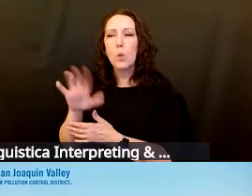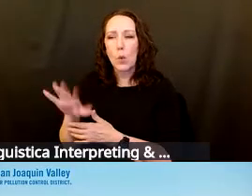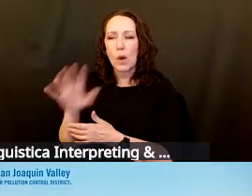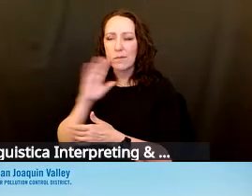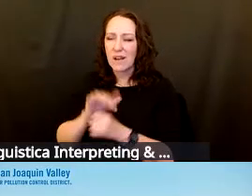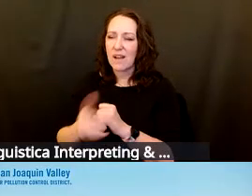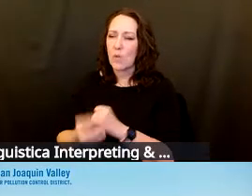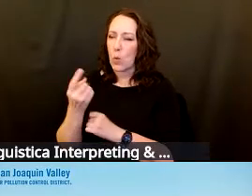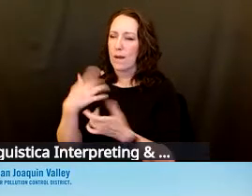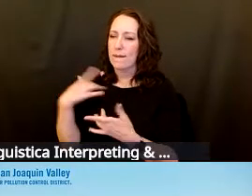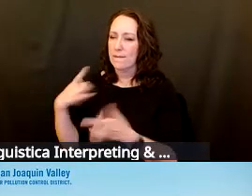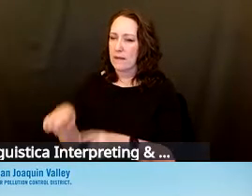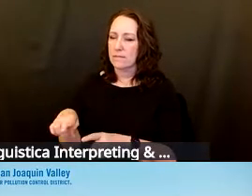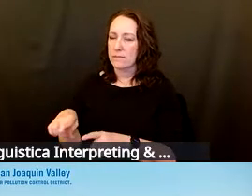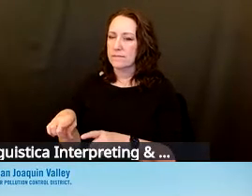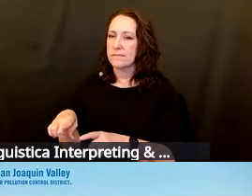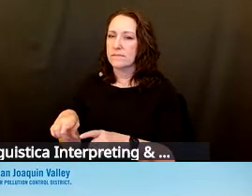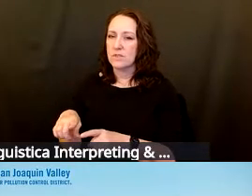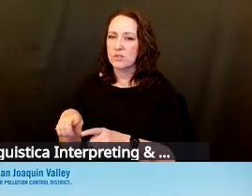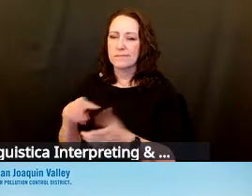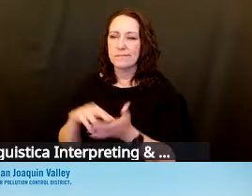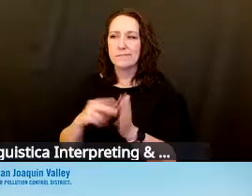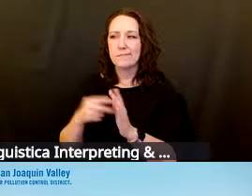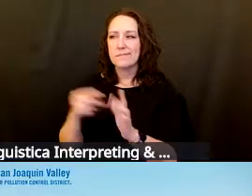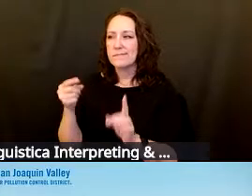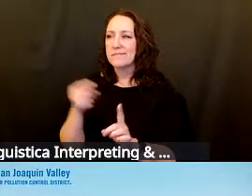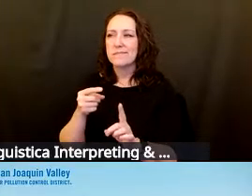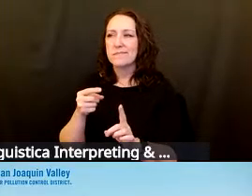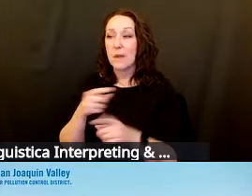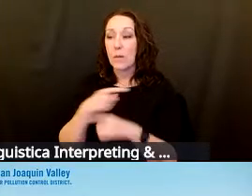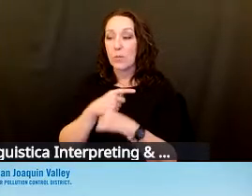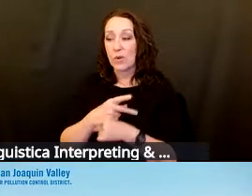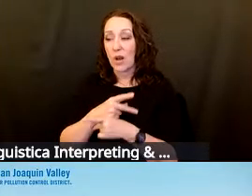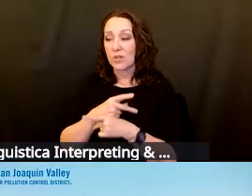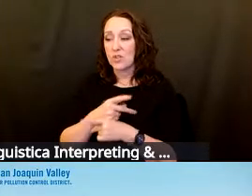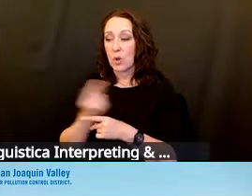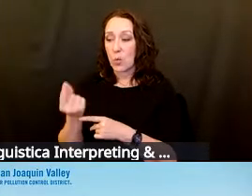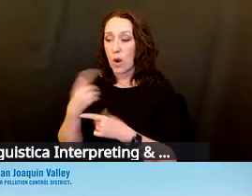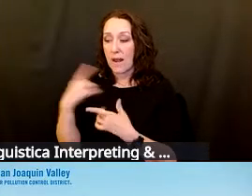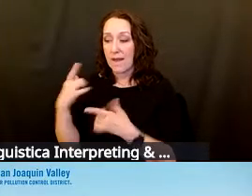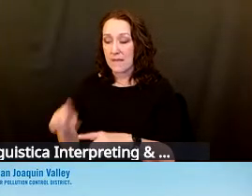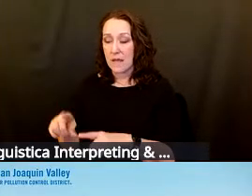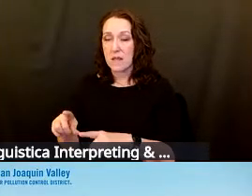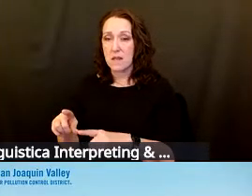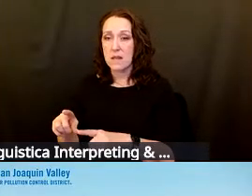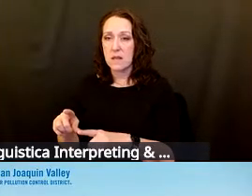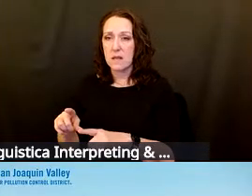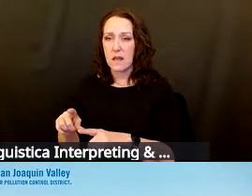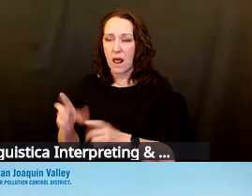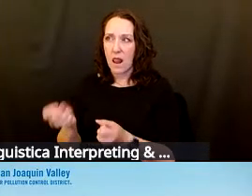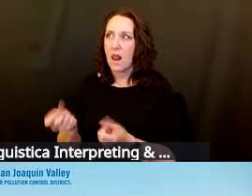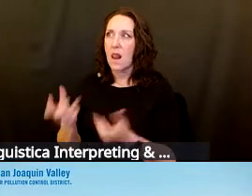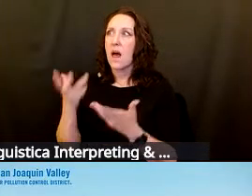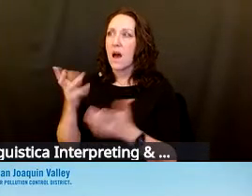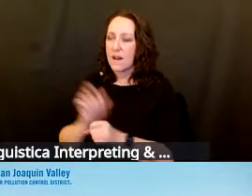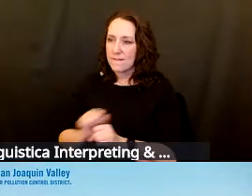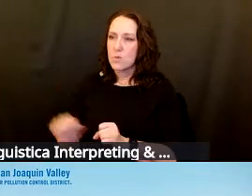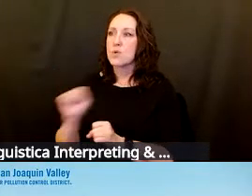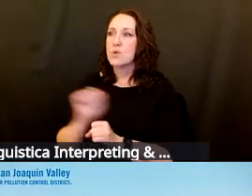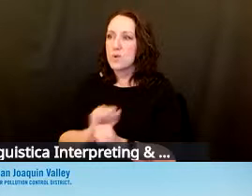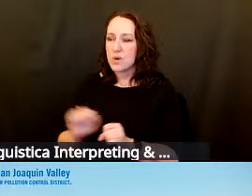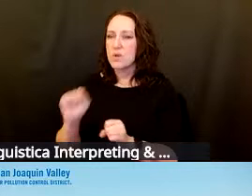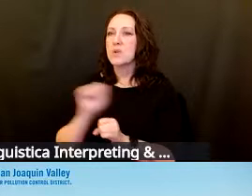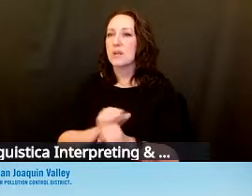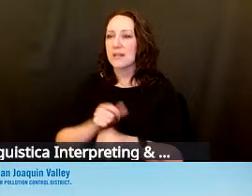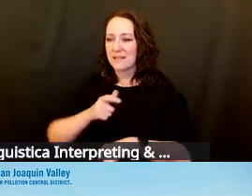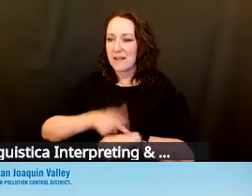event. Just in terms of, I think, the production of what one of these events are, it takes a lot of work and time to